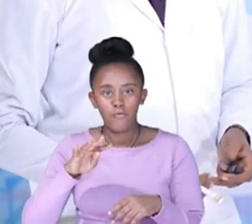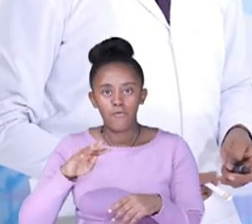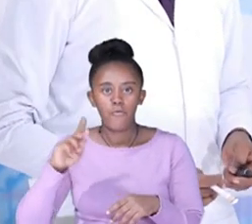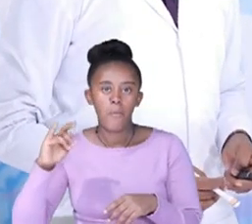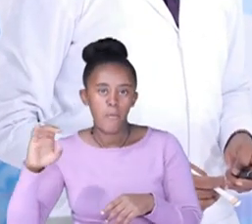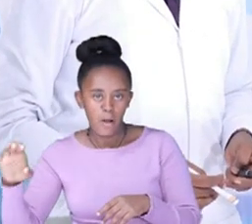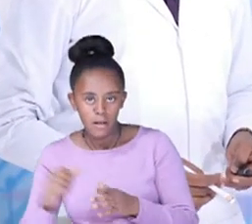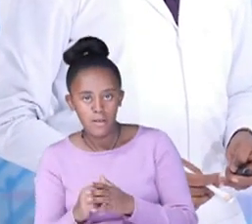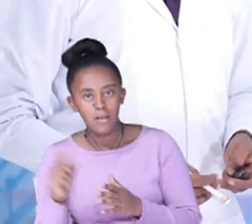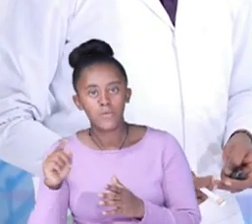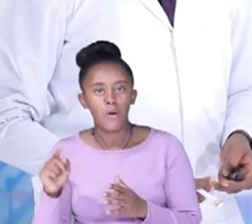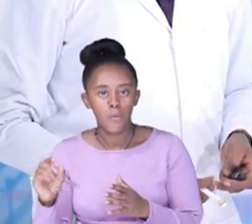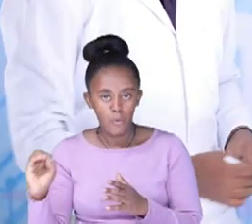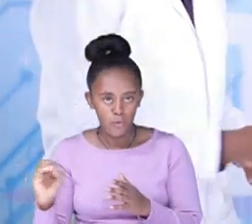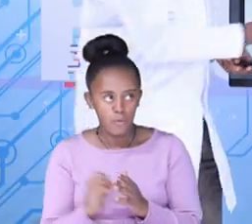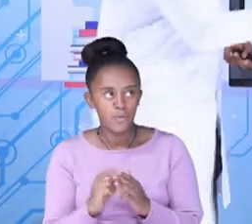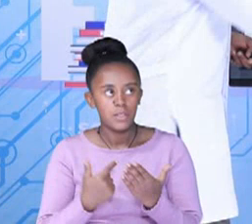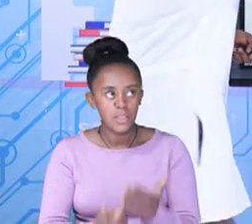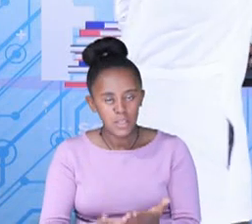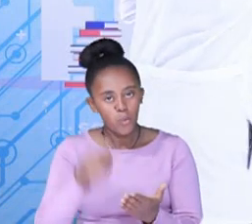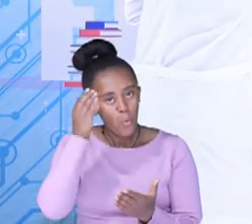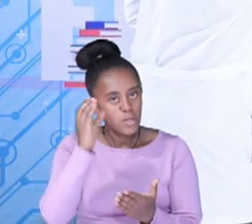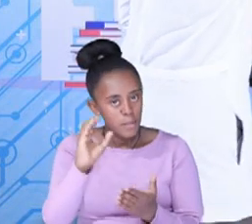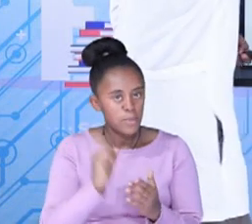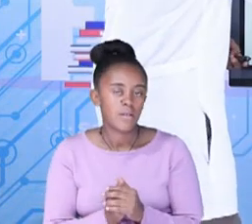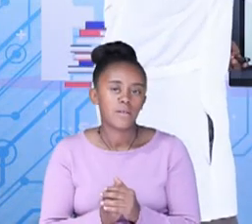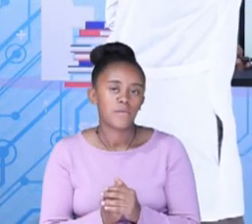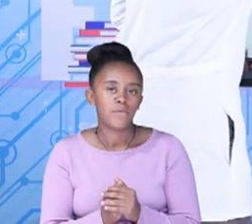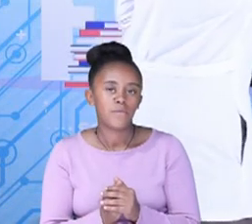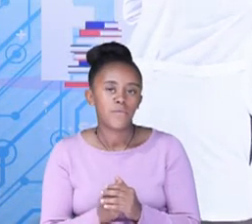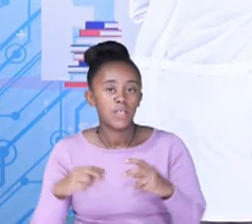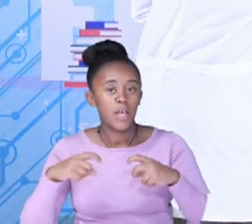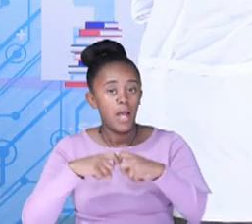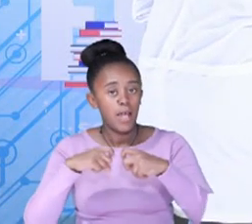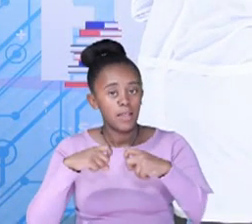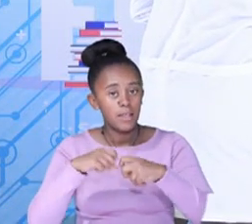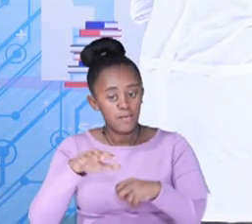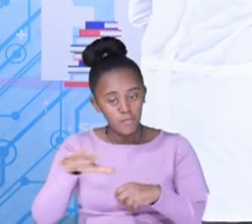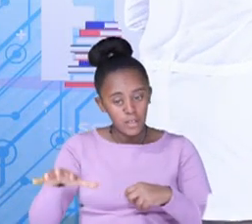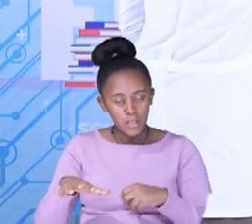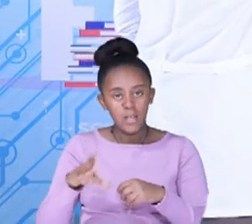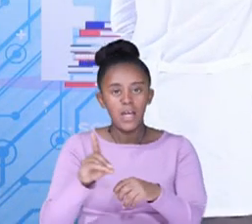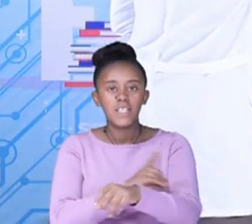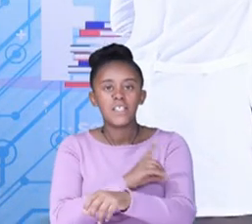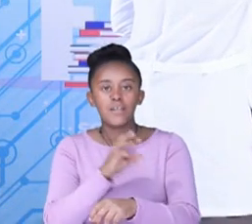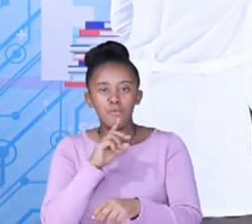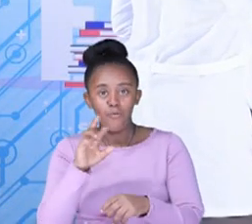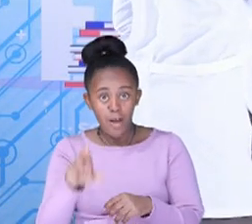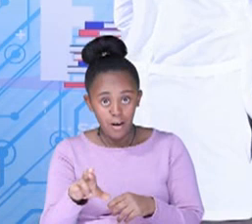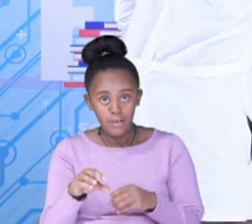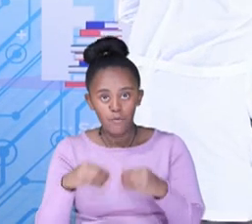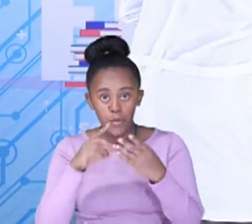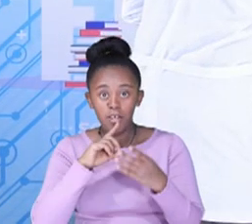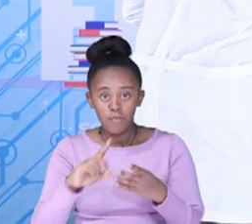hope you do remember this concept. Therefore, electric field at a distance of r from a given